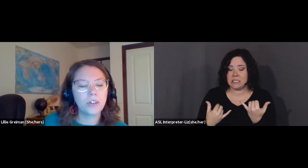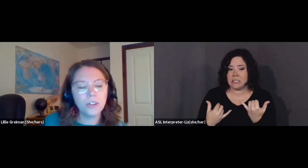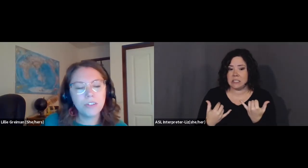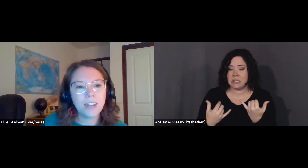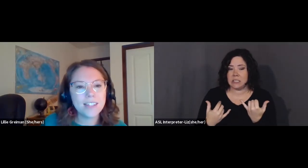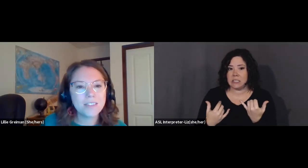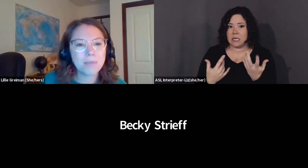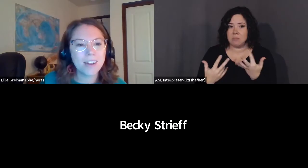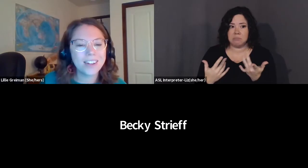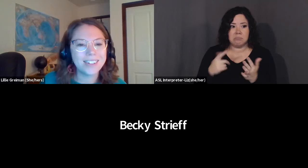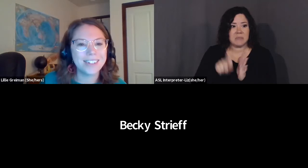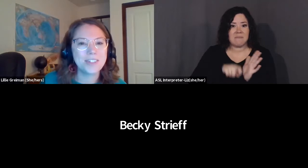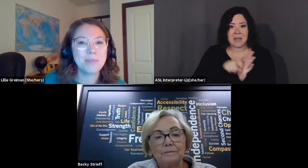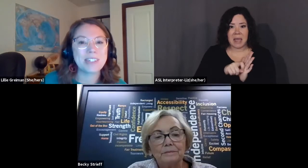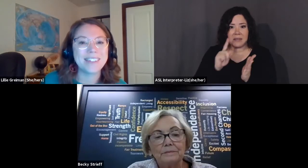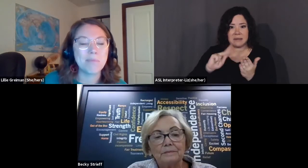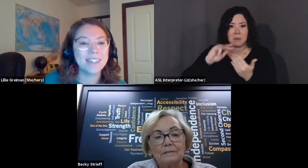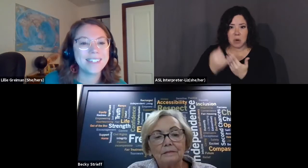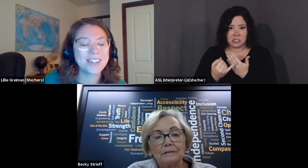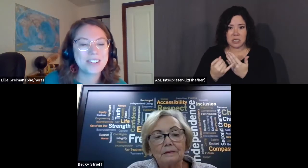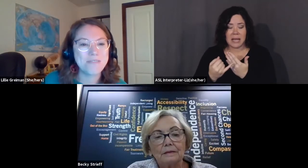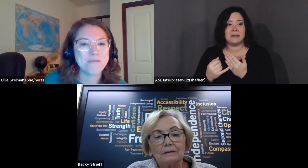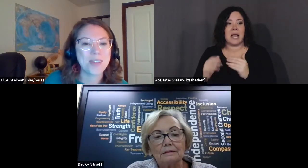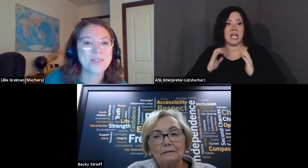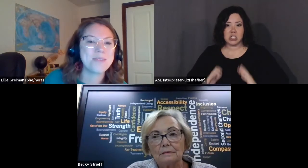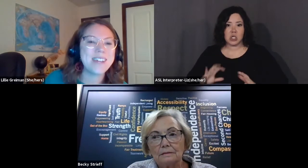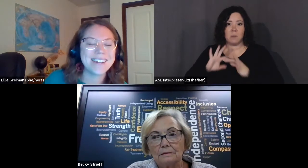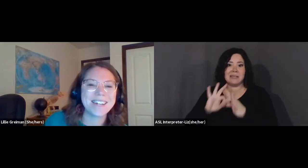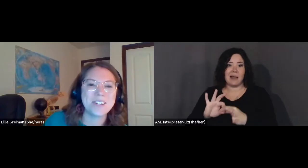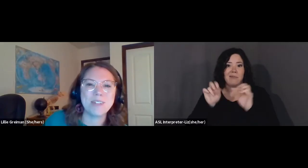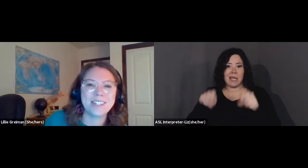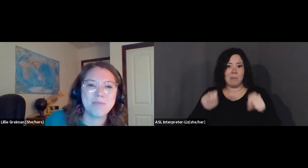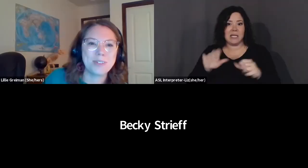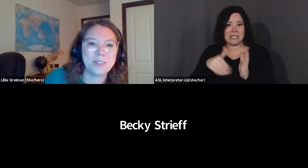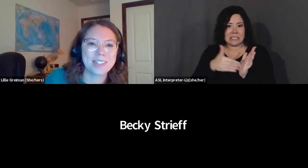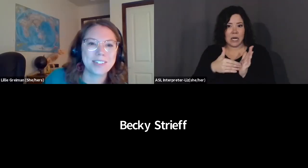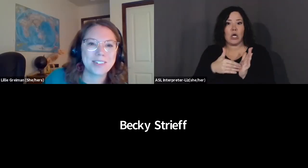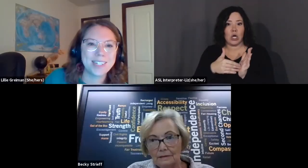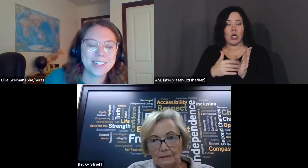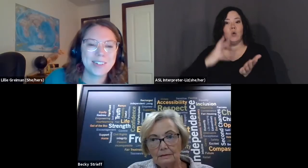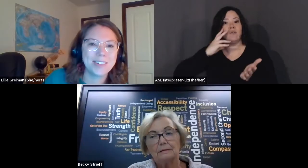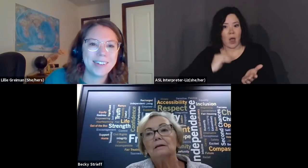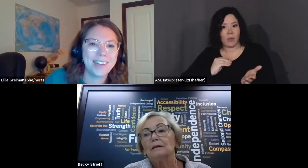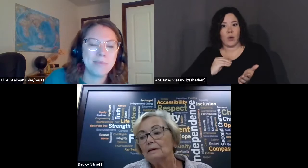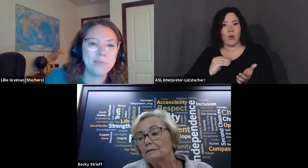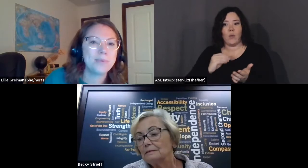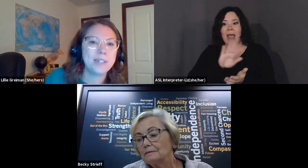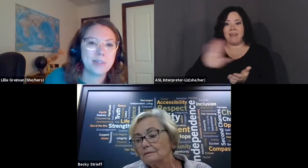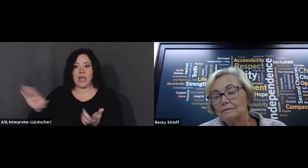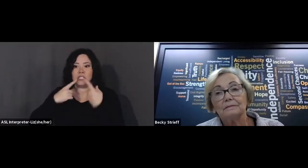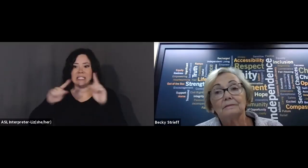this current phase of the project and consumers at the Ability Center who've gone through it, and some of those success stories. So